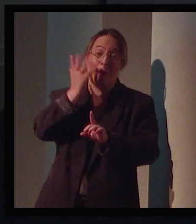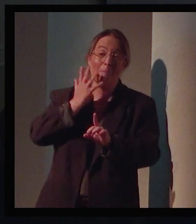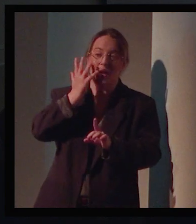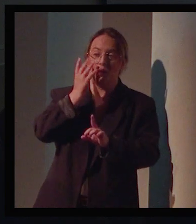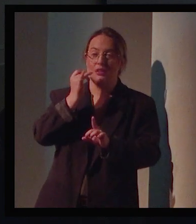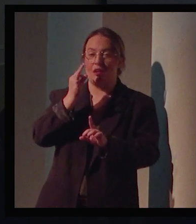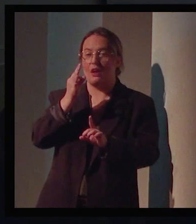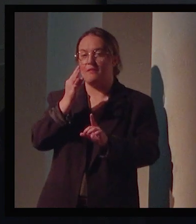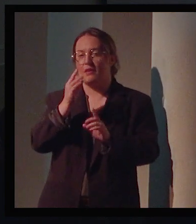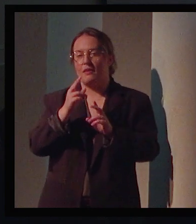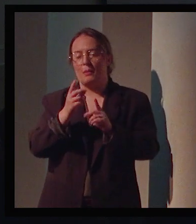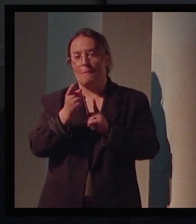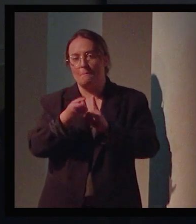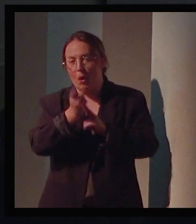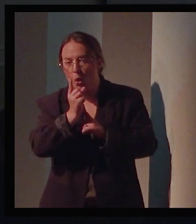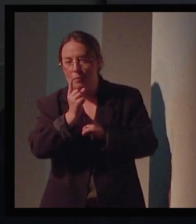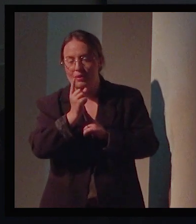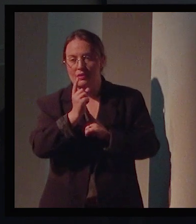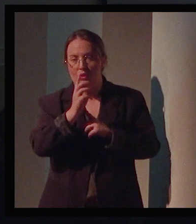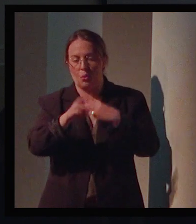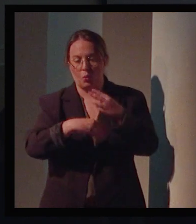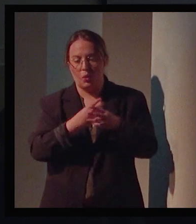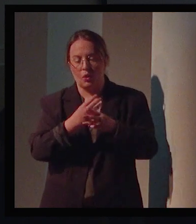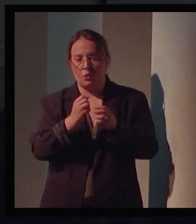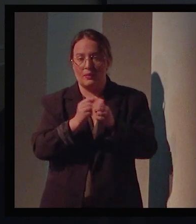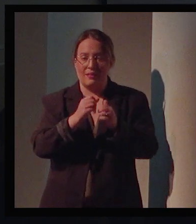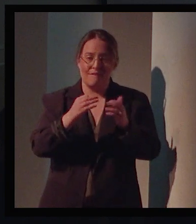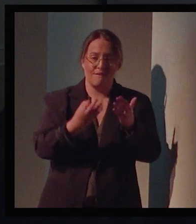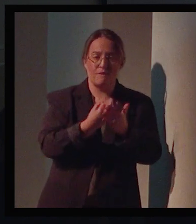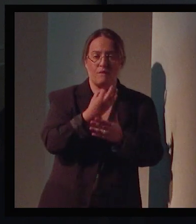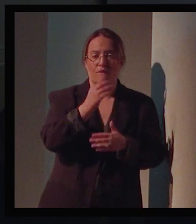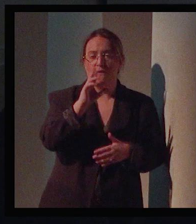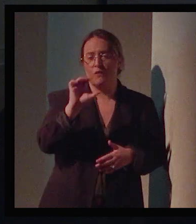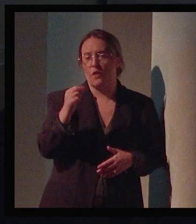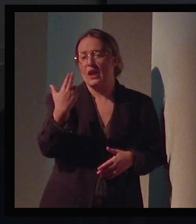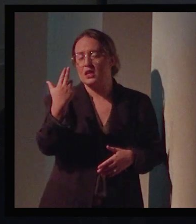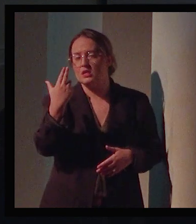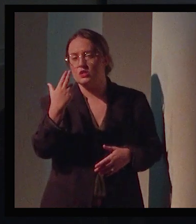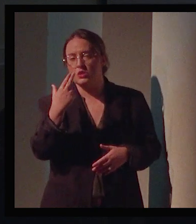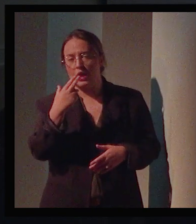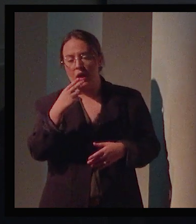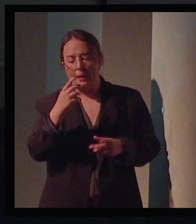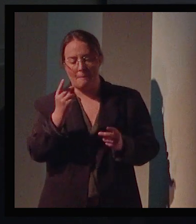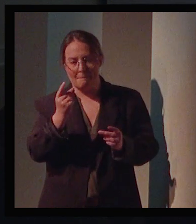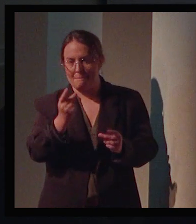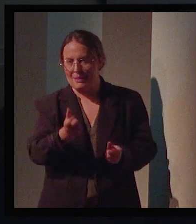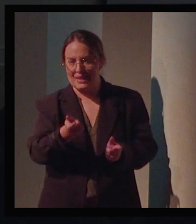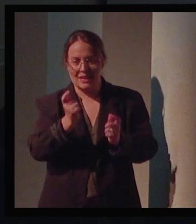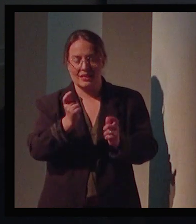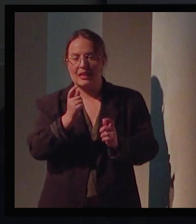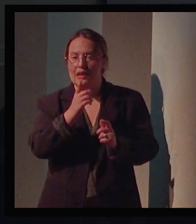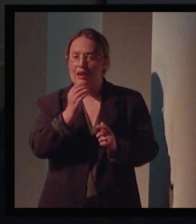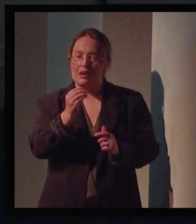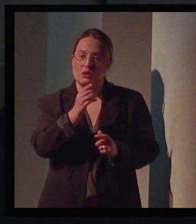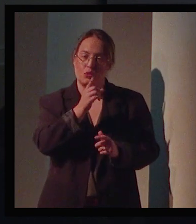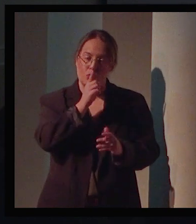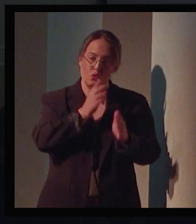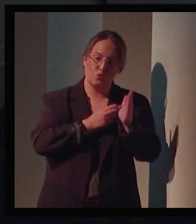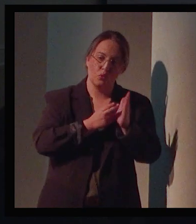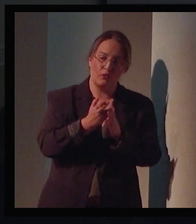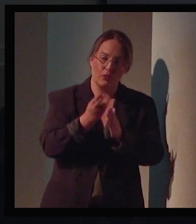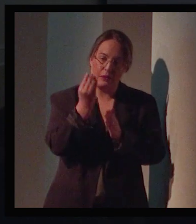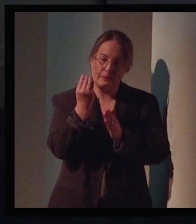of a transient moment in the world with freshness, immediacy, and truthfulness. Ultimately, and